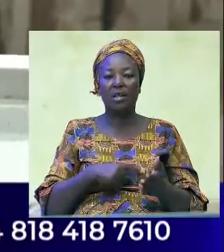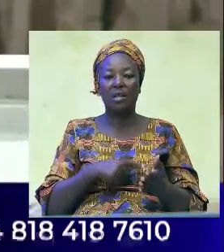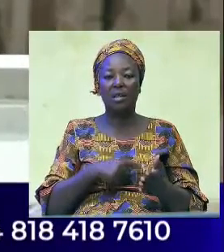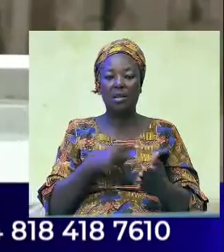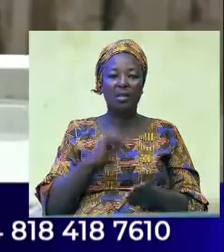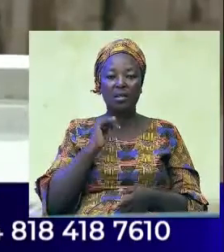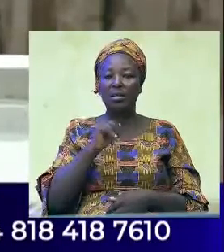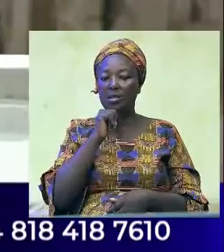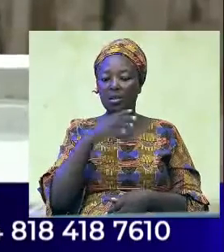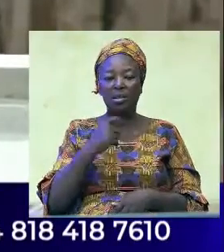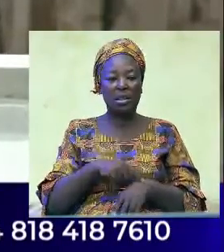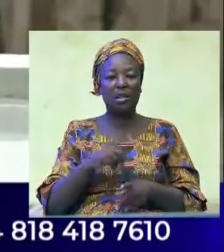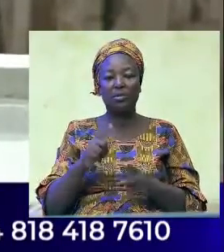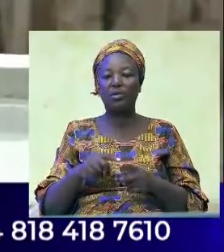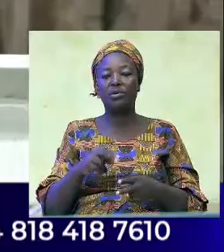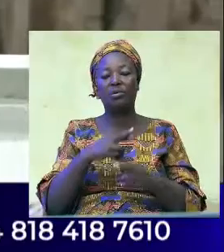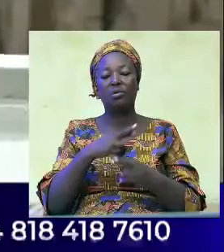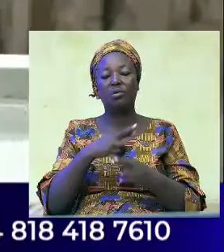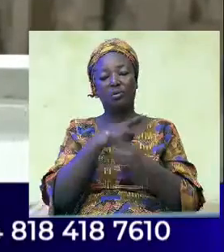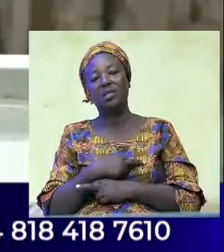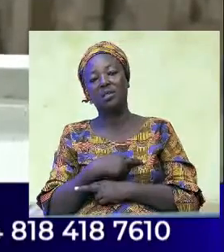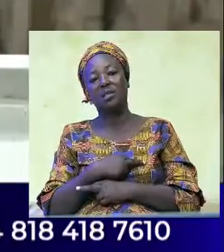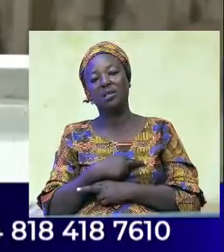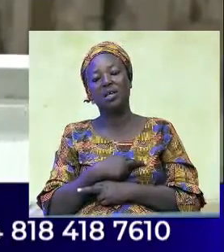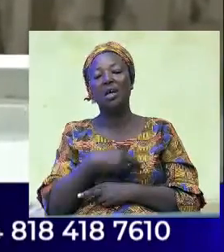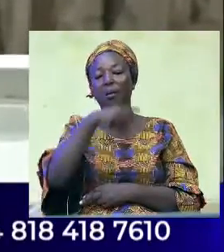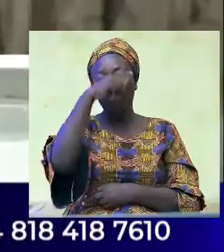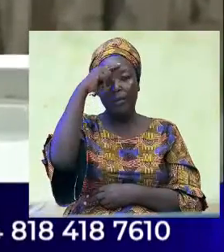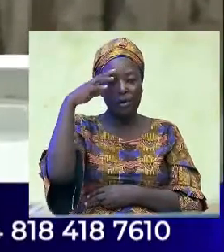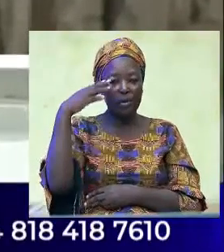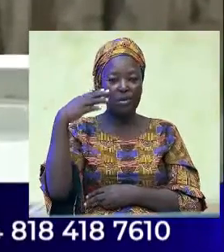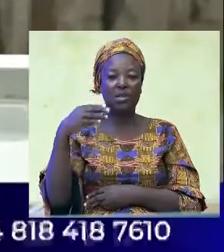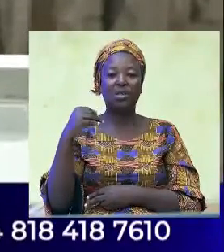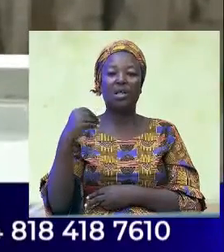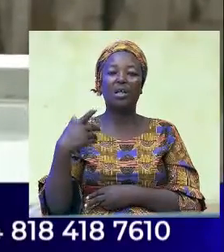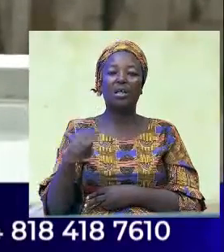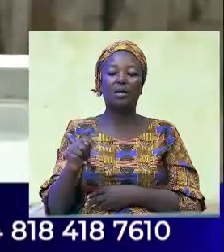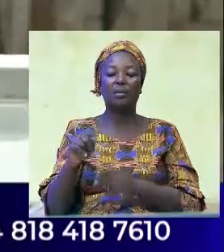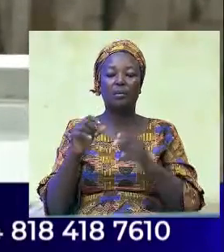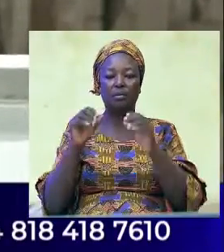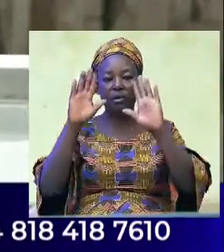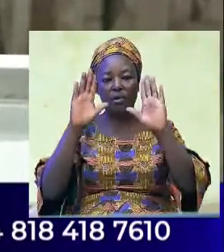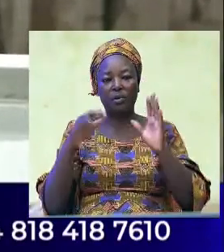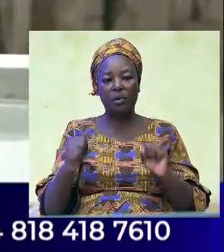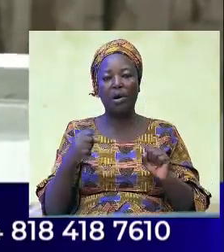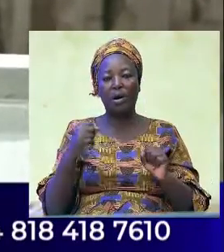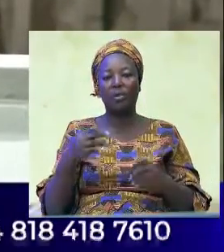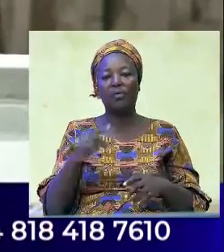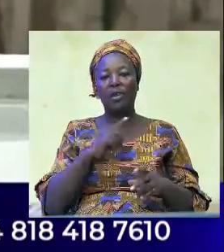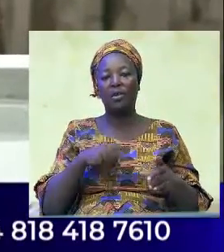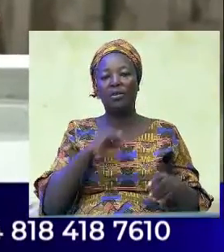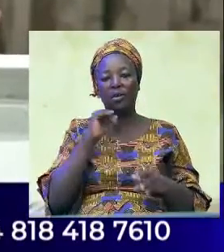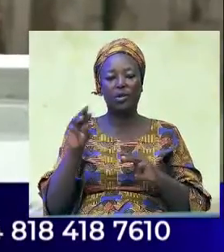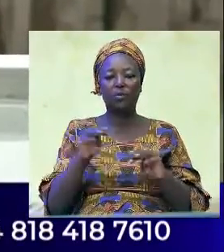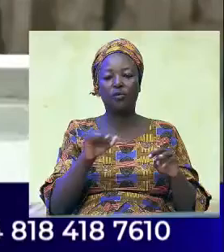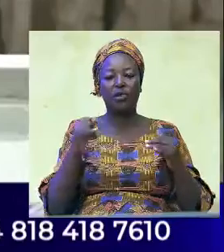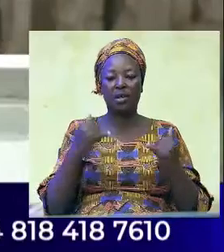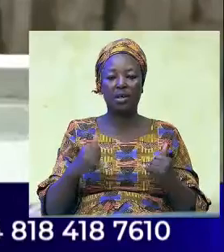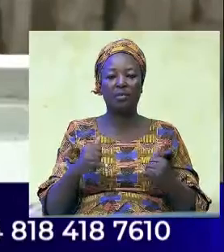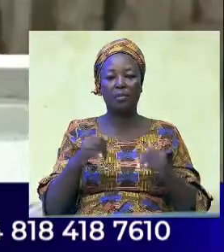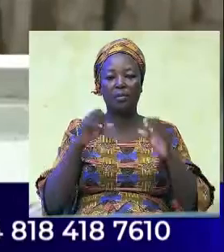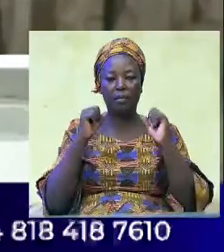Check yourself, check yourself. This is not the time to relax. The miracle power of God is moving